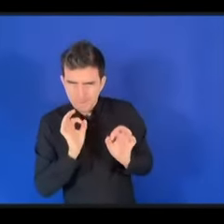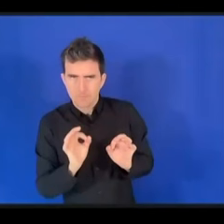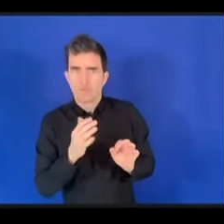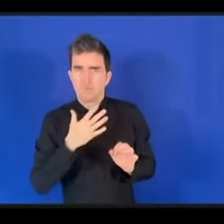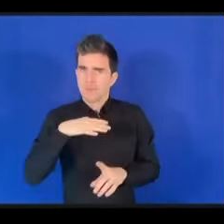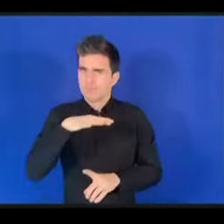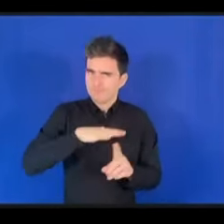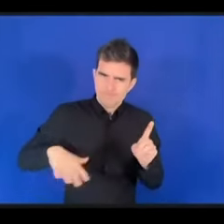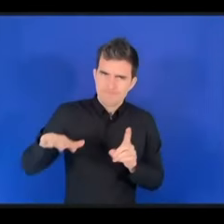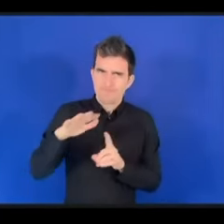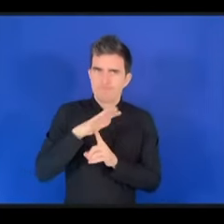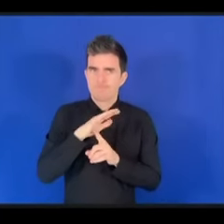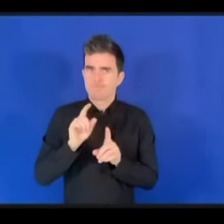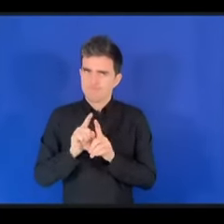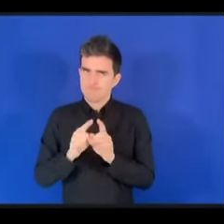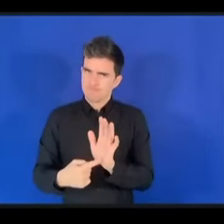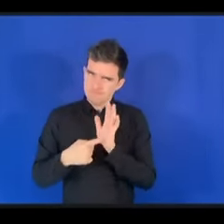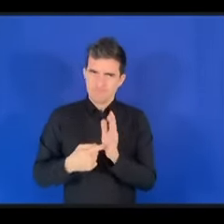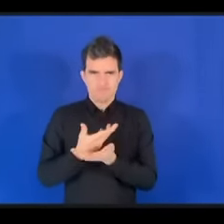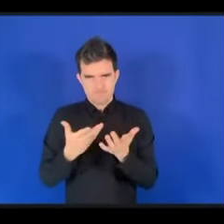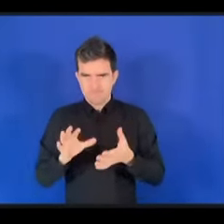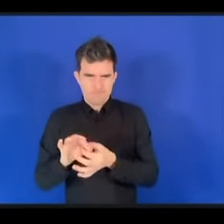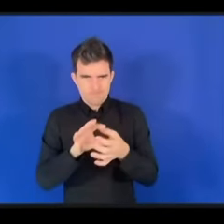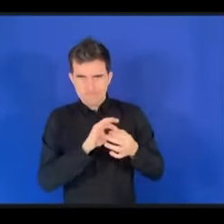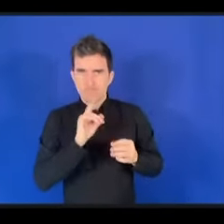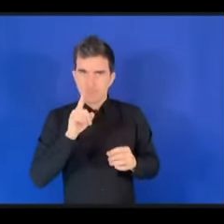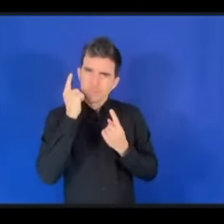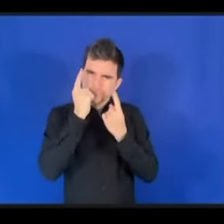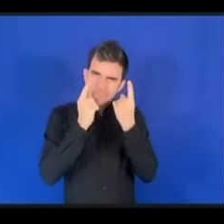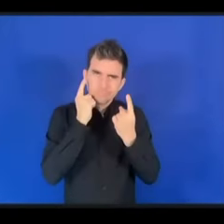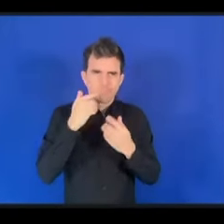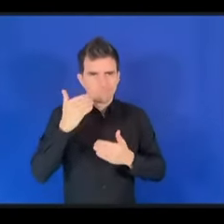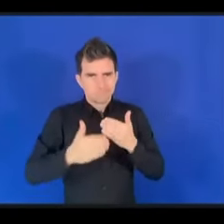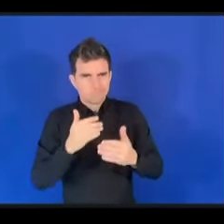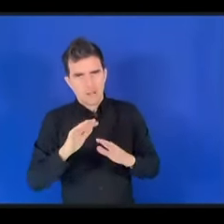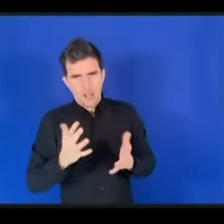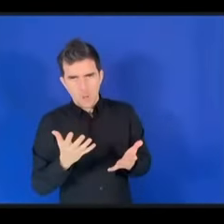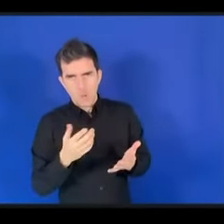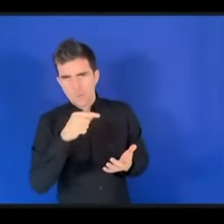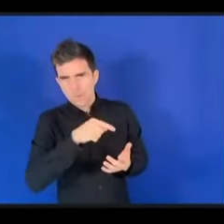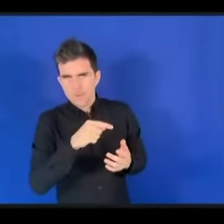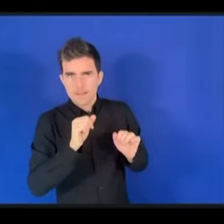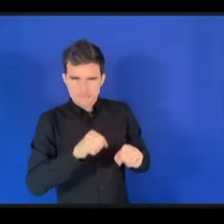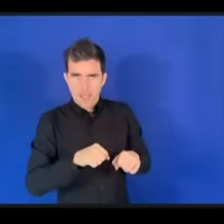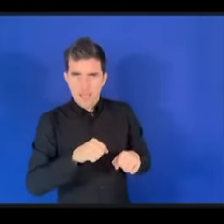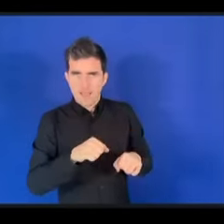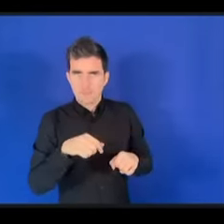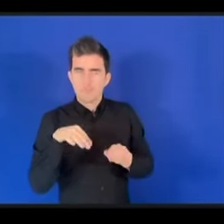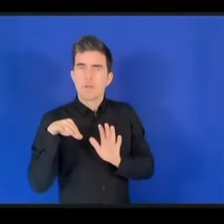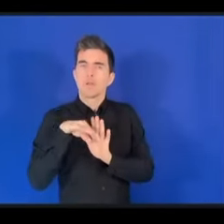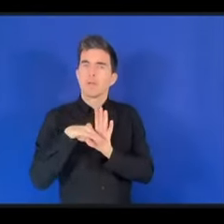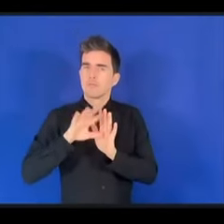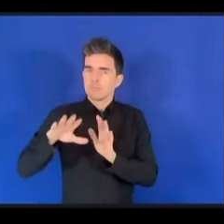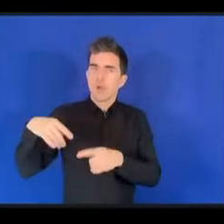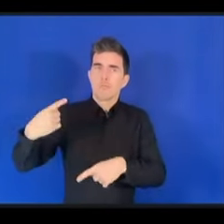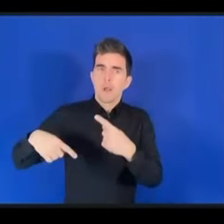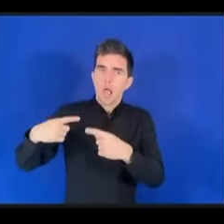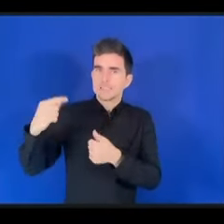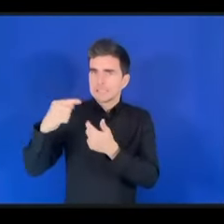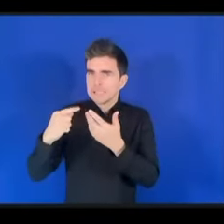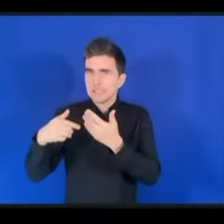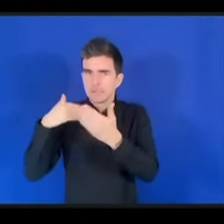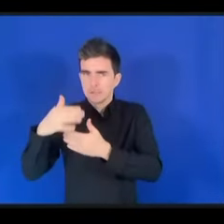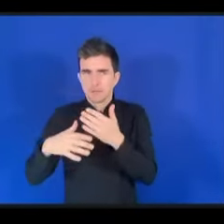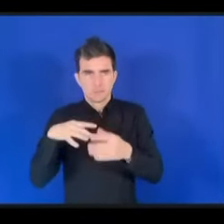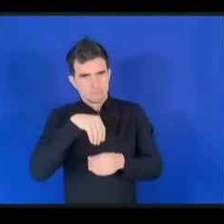politicization, especially in relation to the constant voluntary technical cooperation that sustains its open and